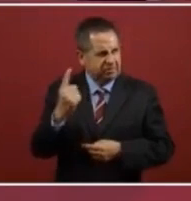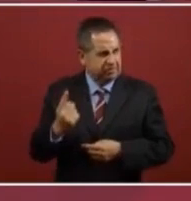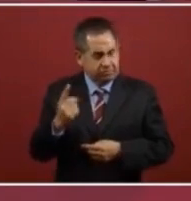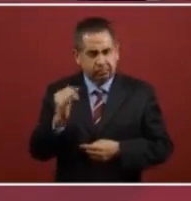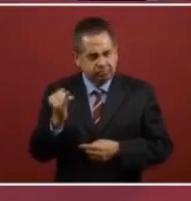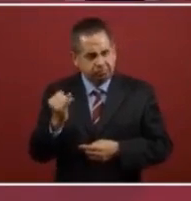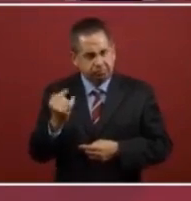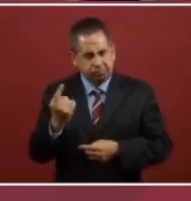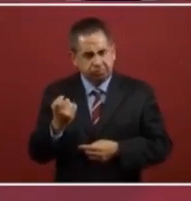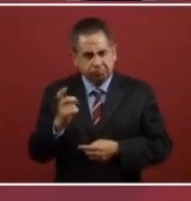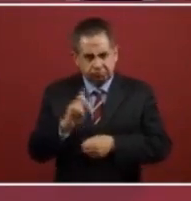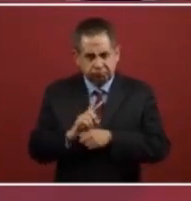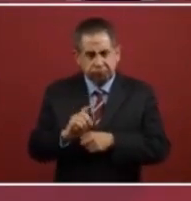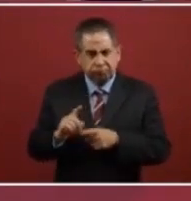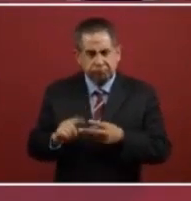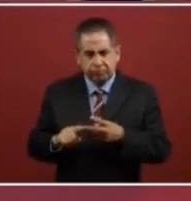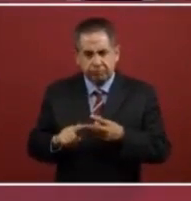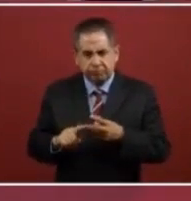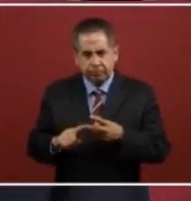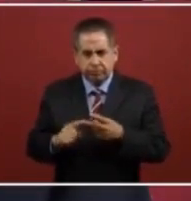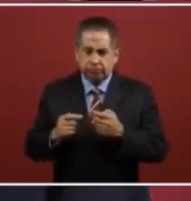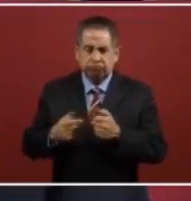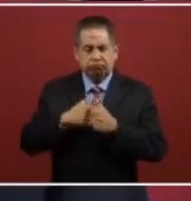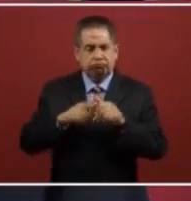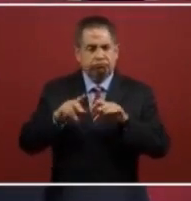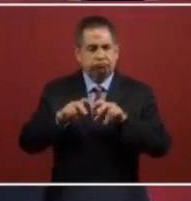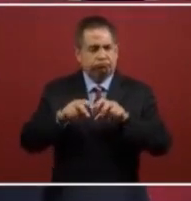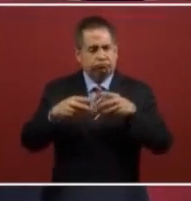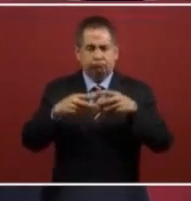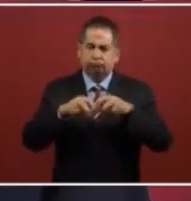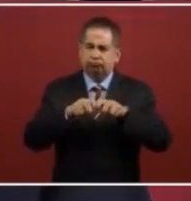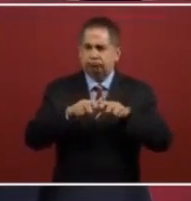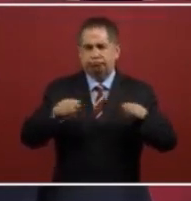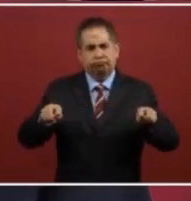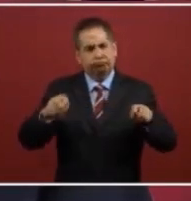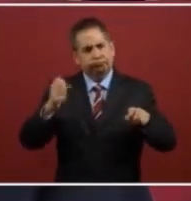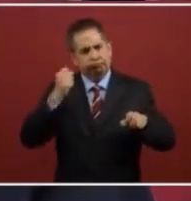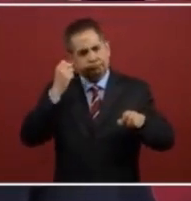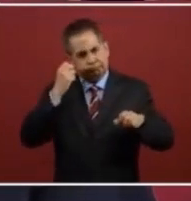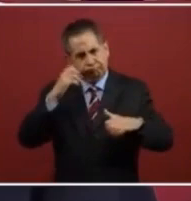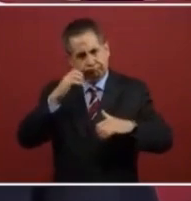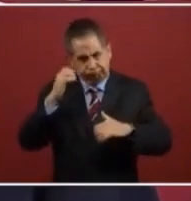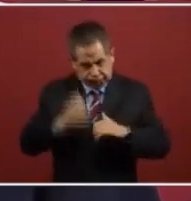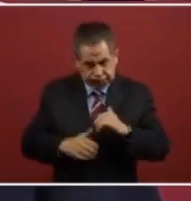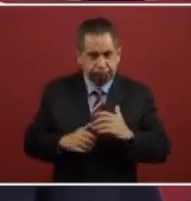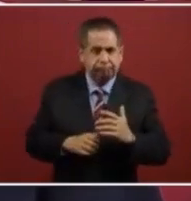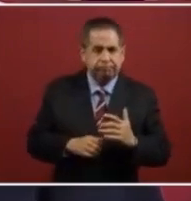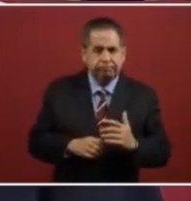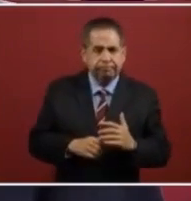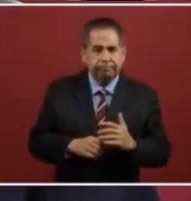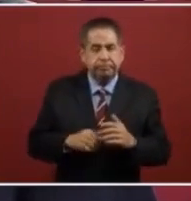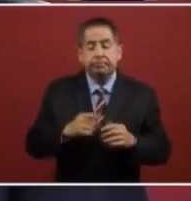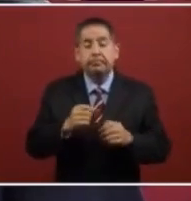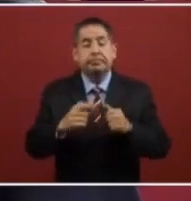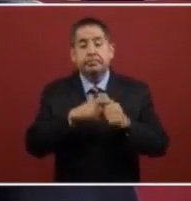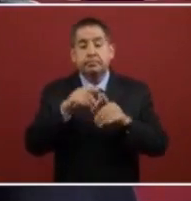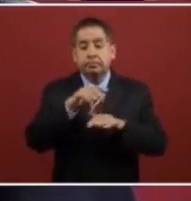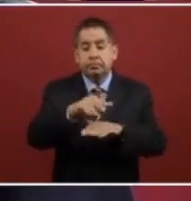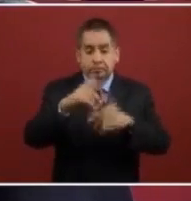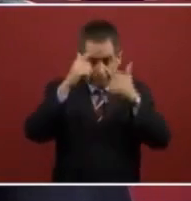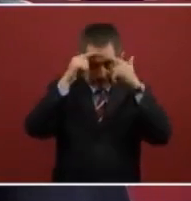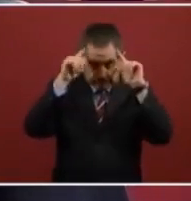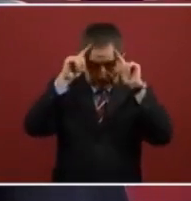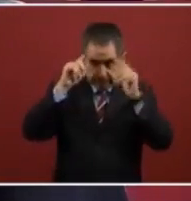junio, después Saturday, del 1st of acto June, after the eh, act de la Marina of the Marine